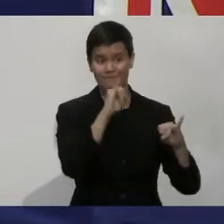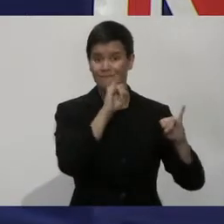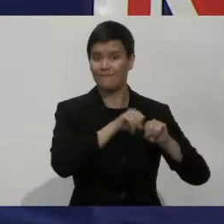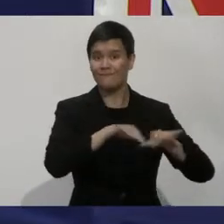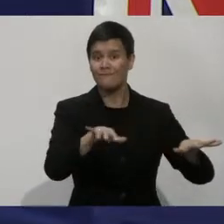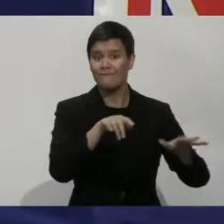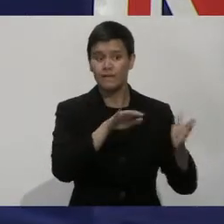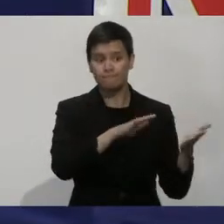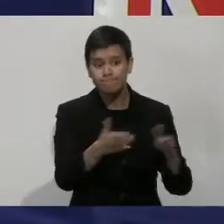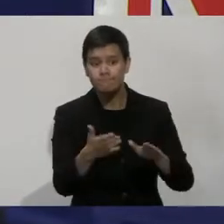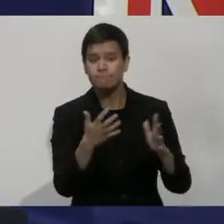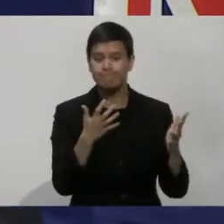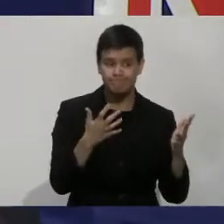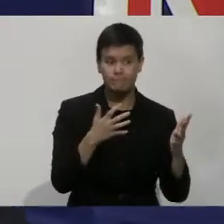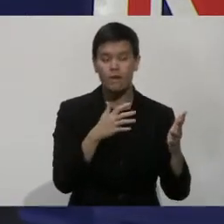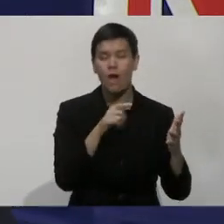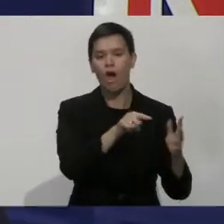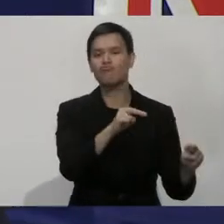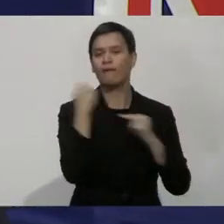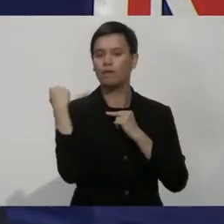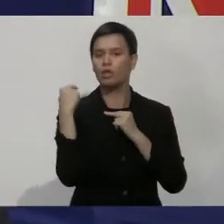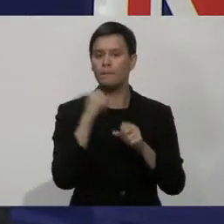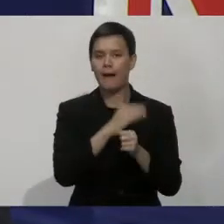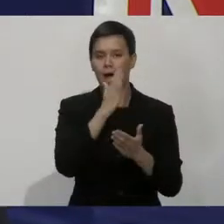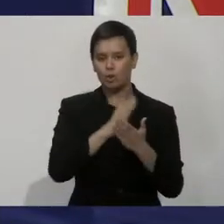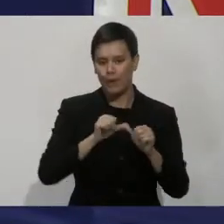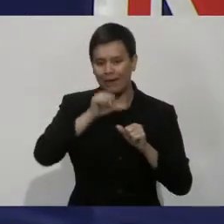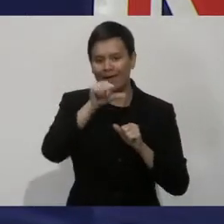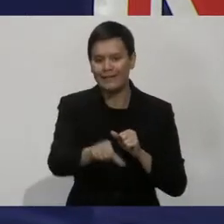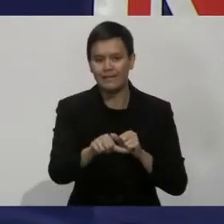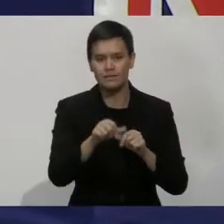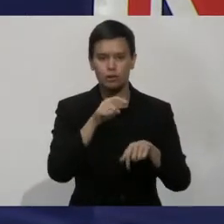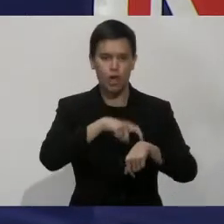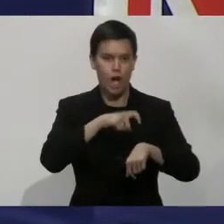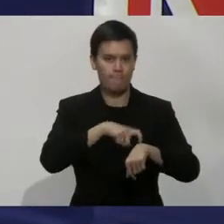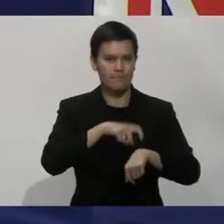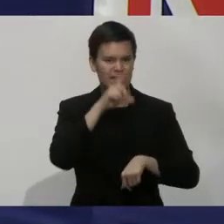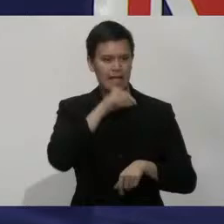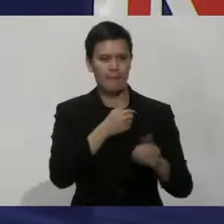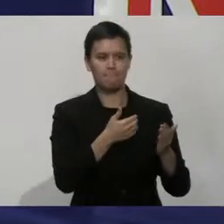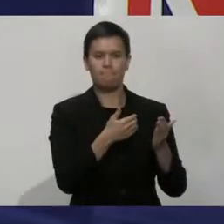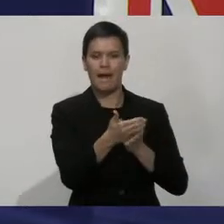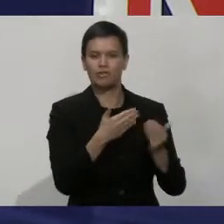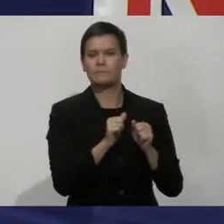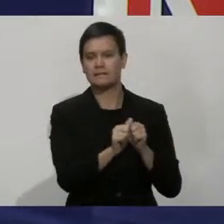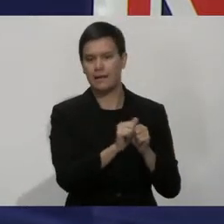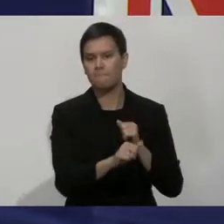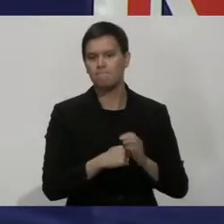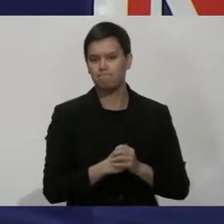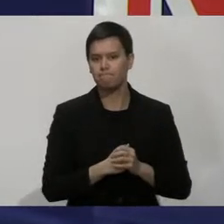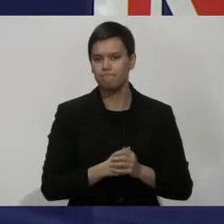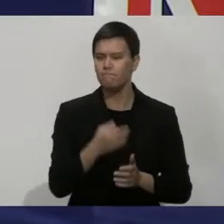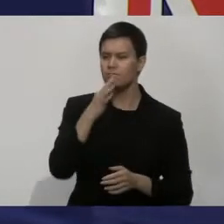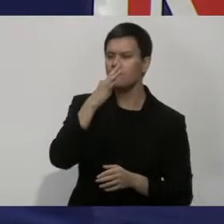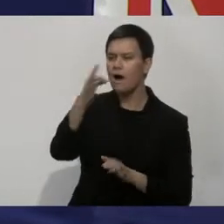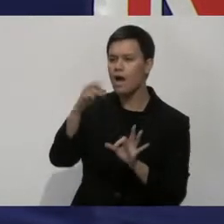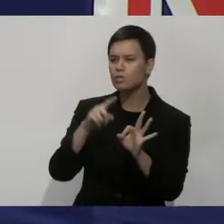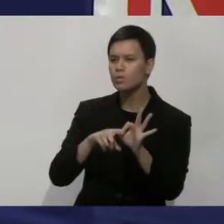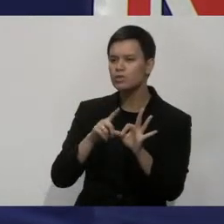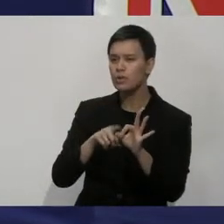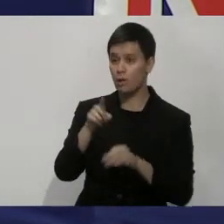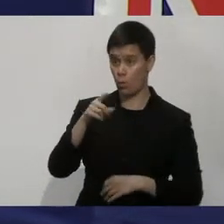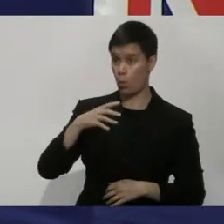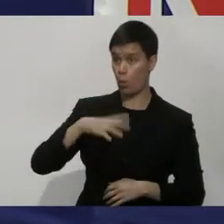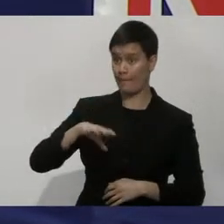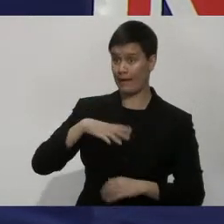response, and we will continue to do that in managed isolation. Okay, we'll come over here. Was the woman wearing a